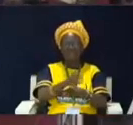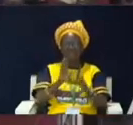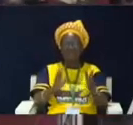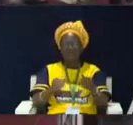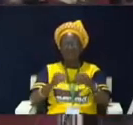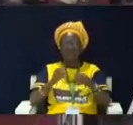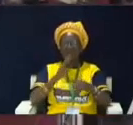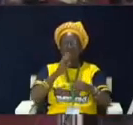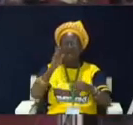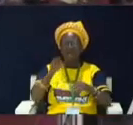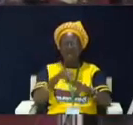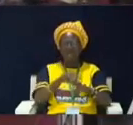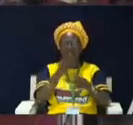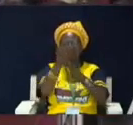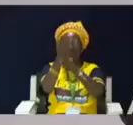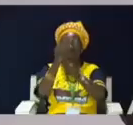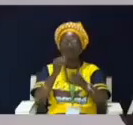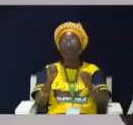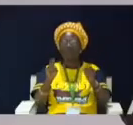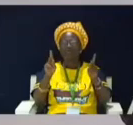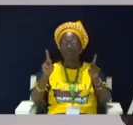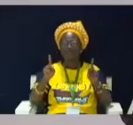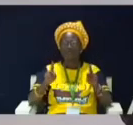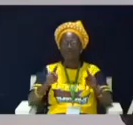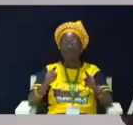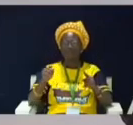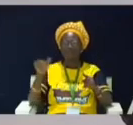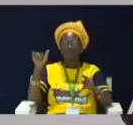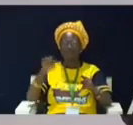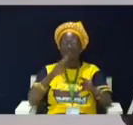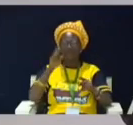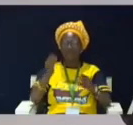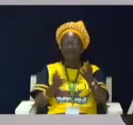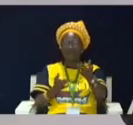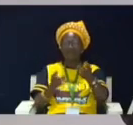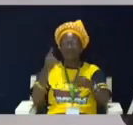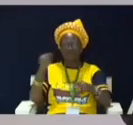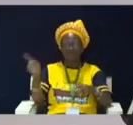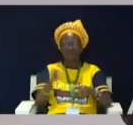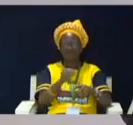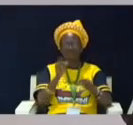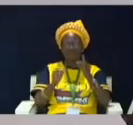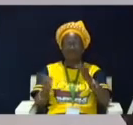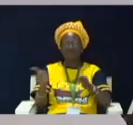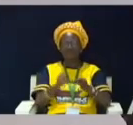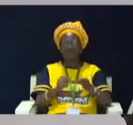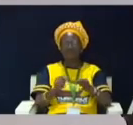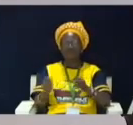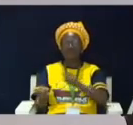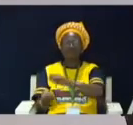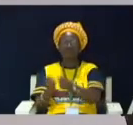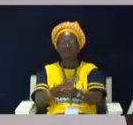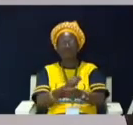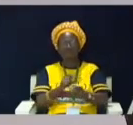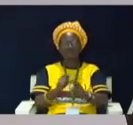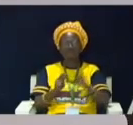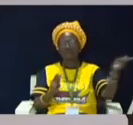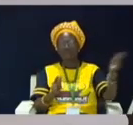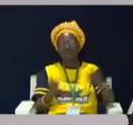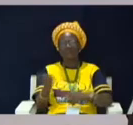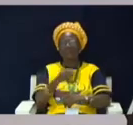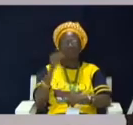at hand. Okay, they are waiting for you. If you turn to your left, you see somebody